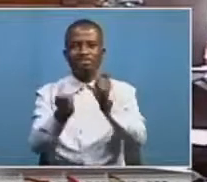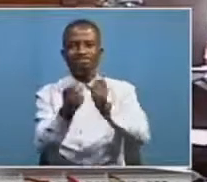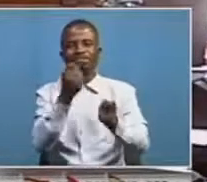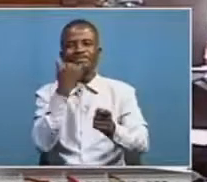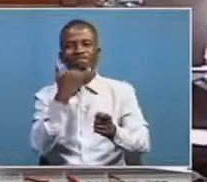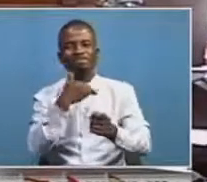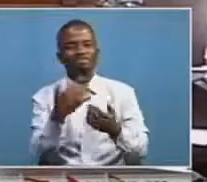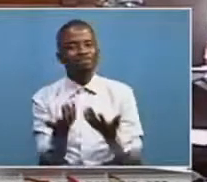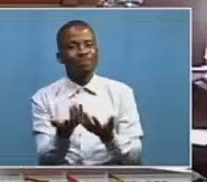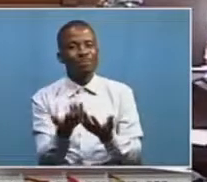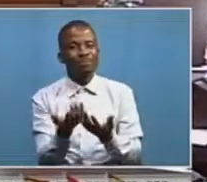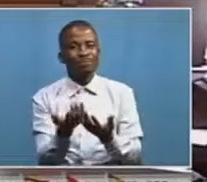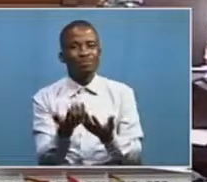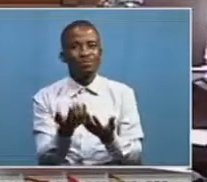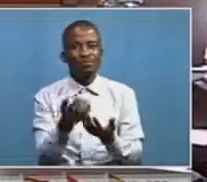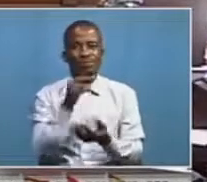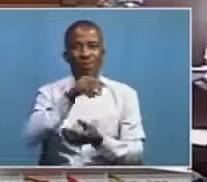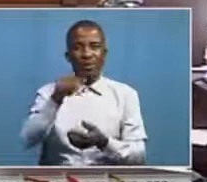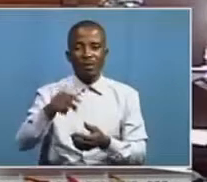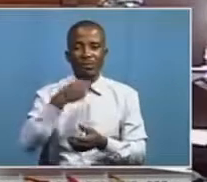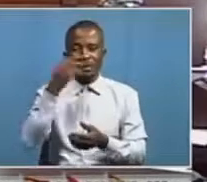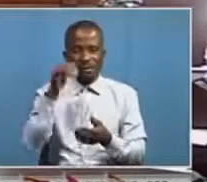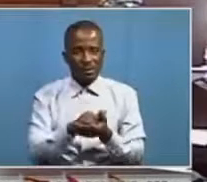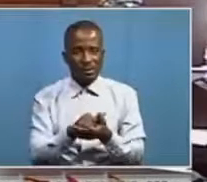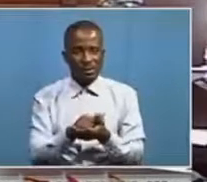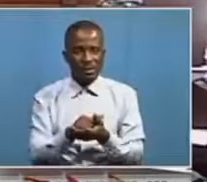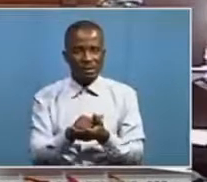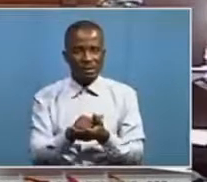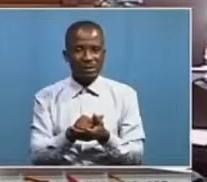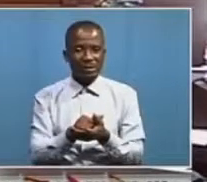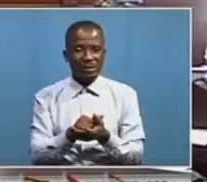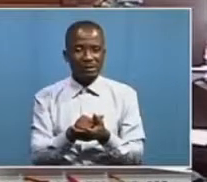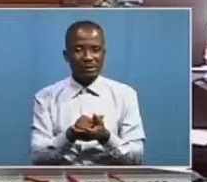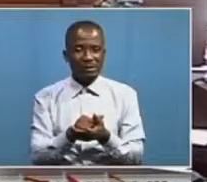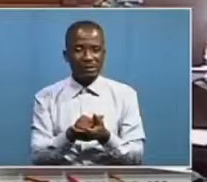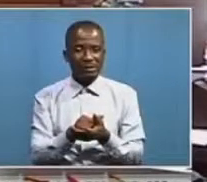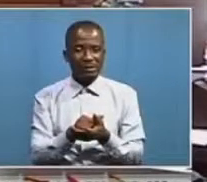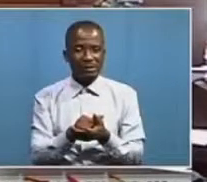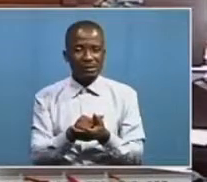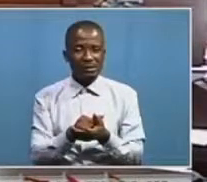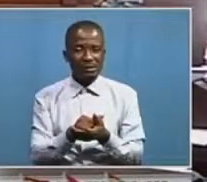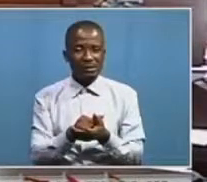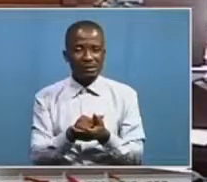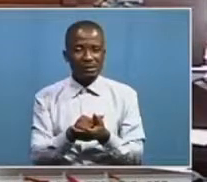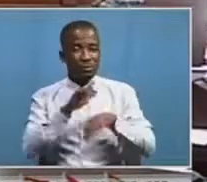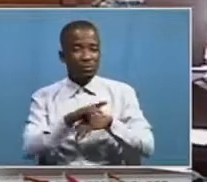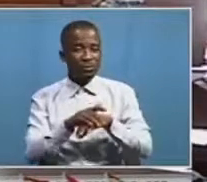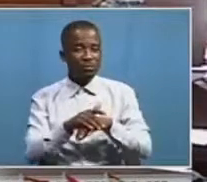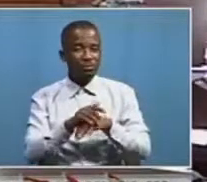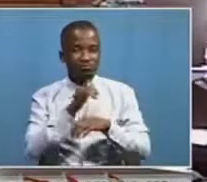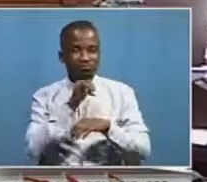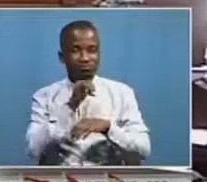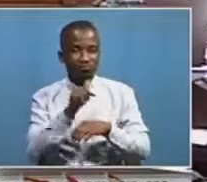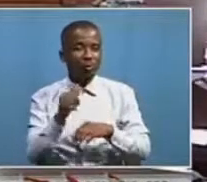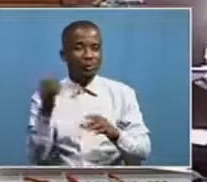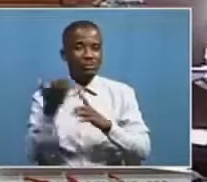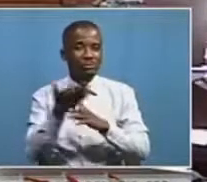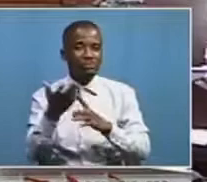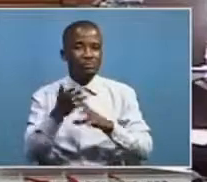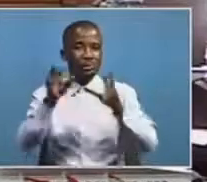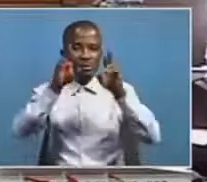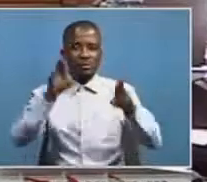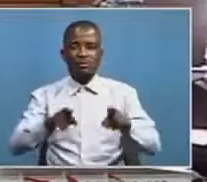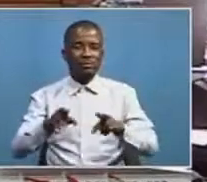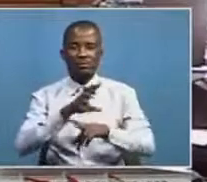The respondent posited that the facts alleged in the petition and reliefs thereof do not meet the threshold of challenging the validity of the